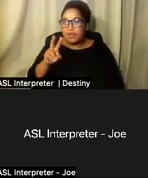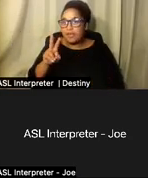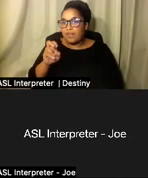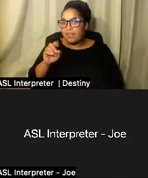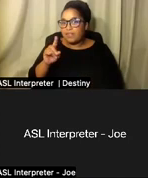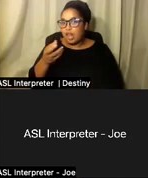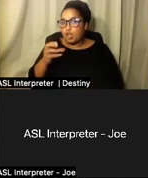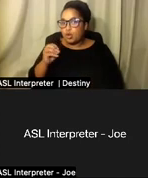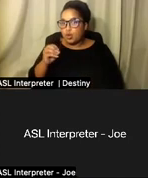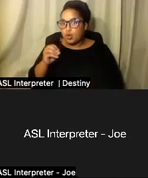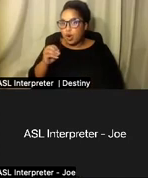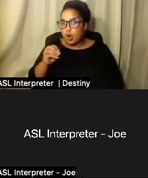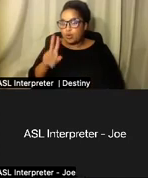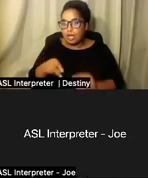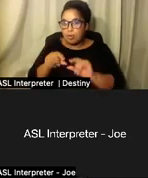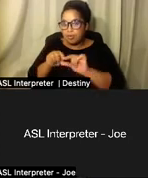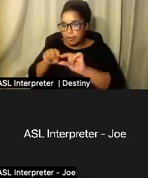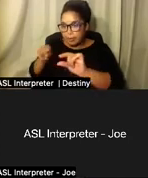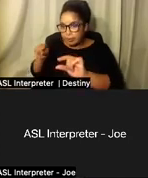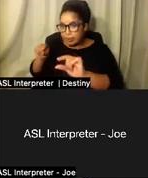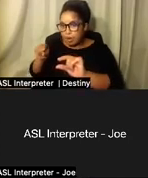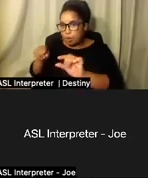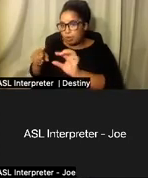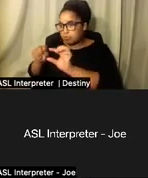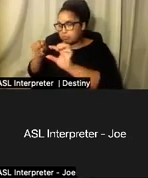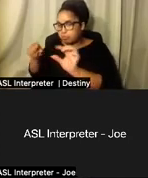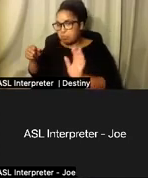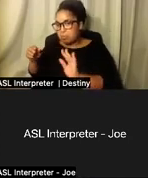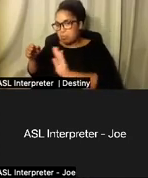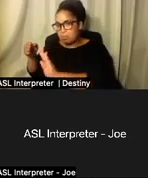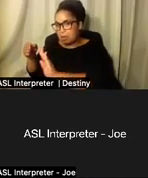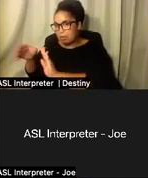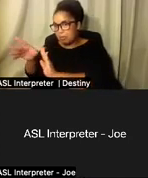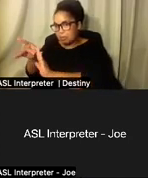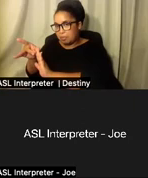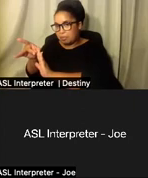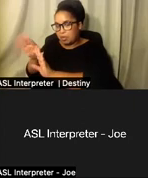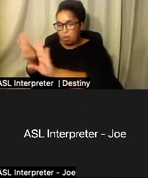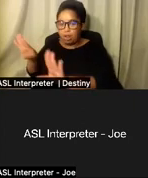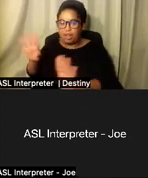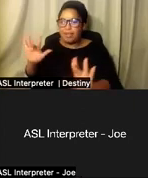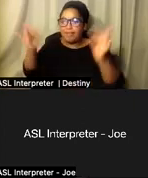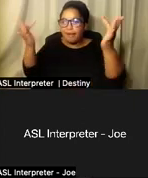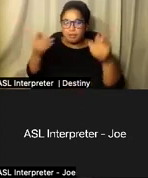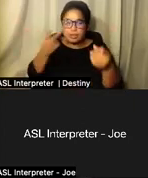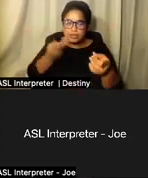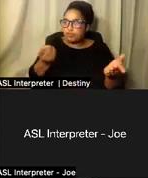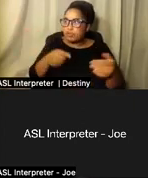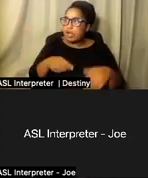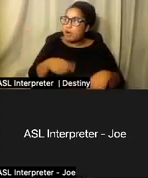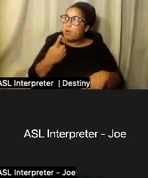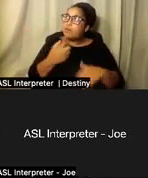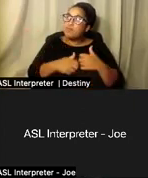bottom corners of pictures will hold them in place. By lightweight, that's most of the pictures you see here. See, part of the